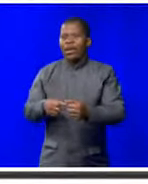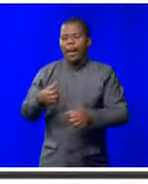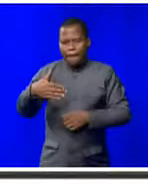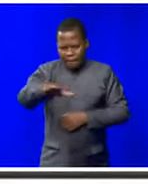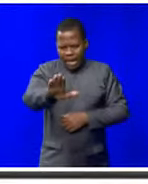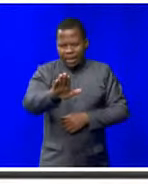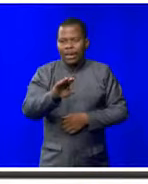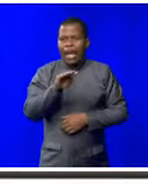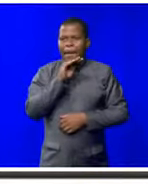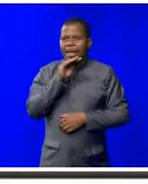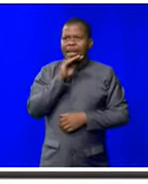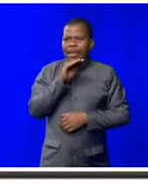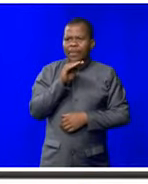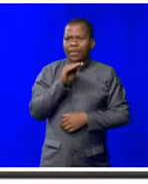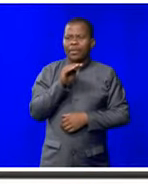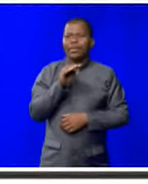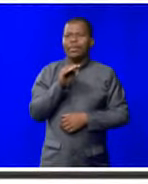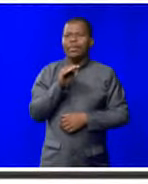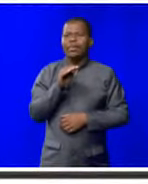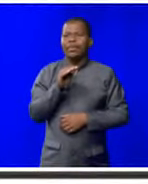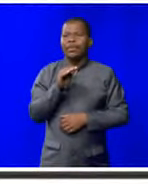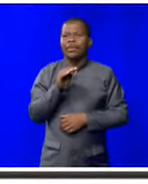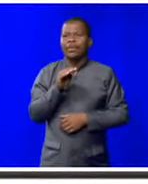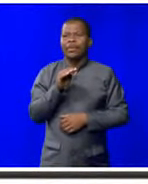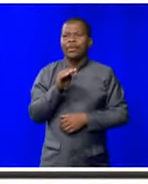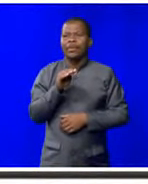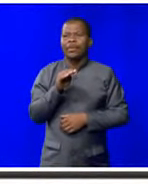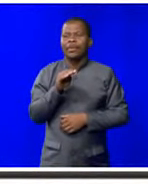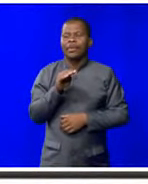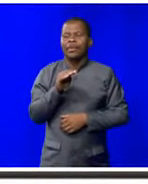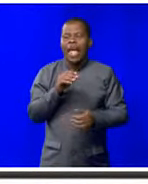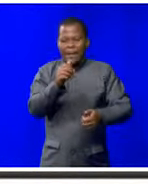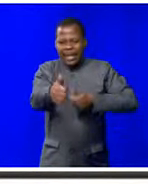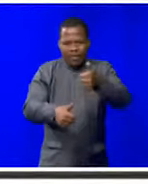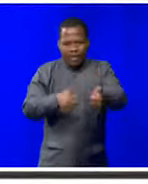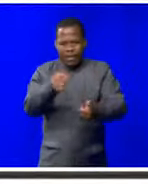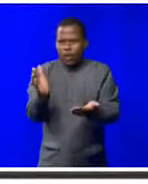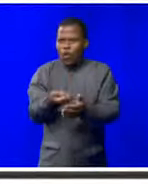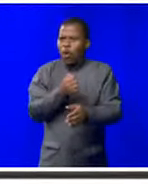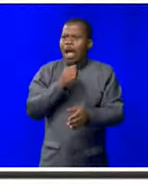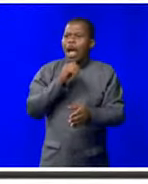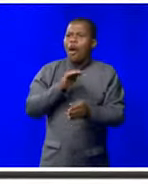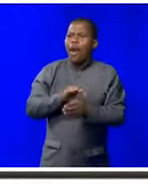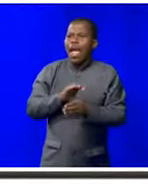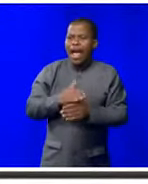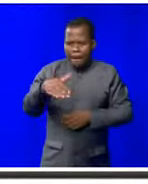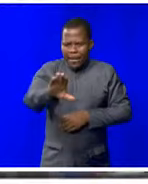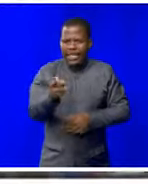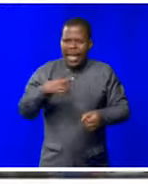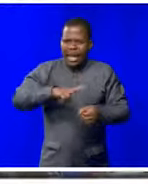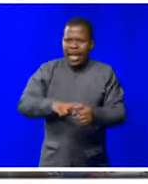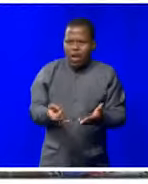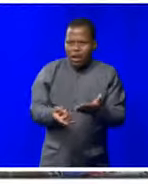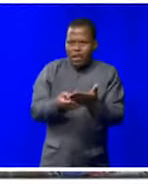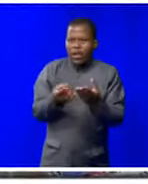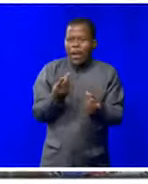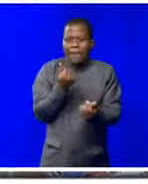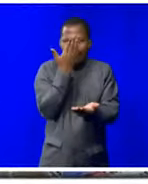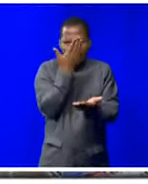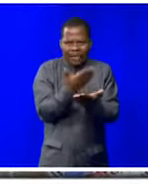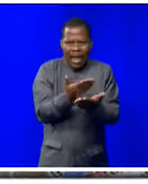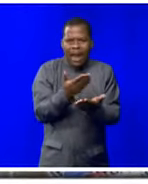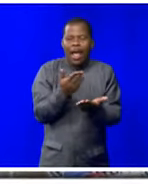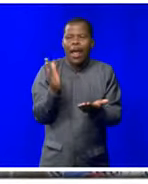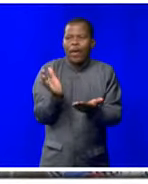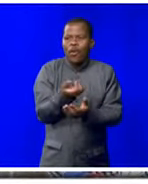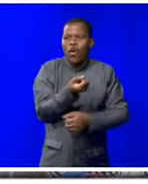provide them with more impactful support services and access to early stage finance. The winner of the pitch